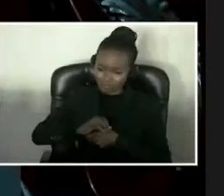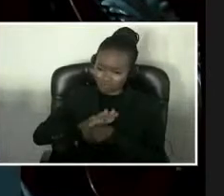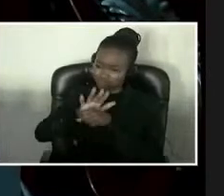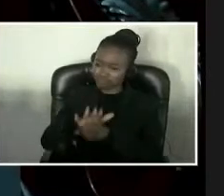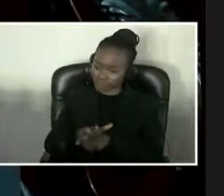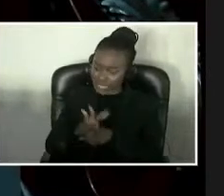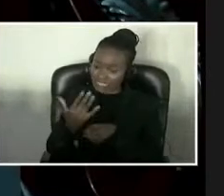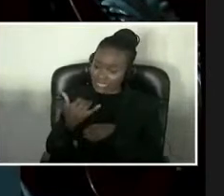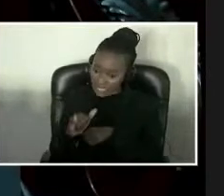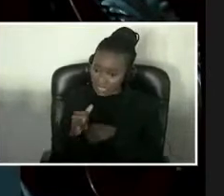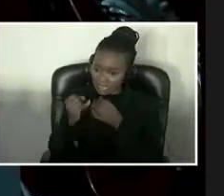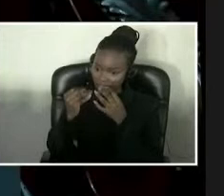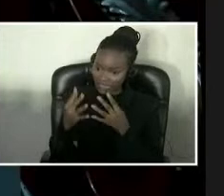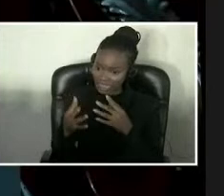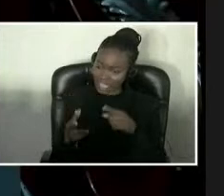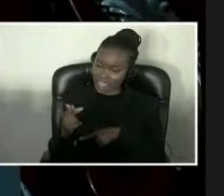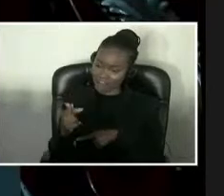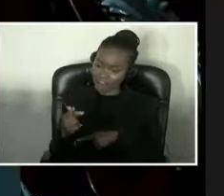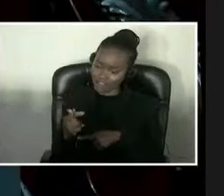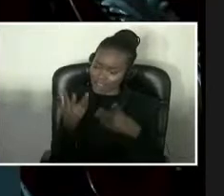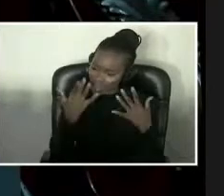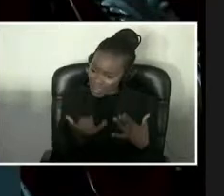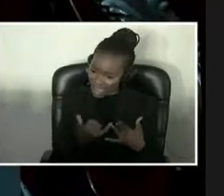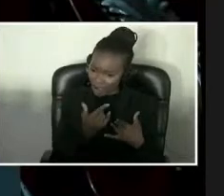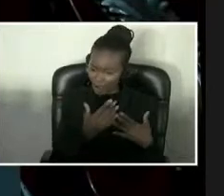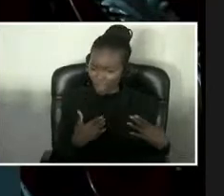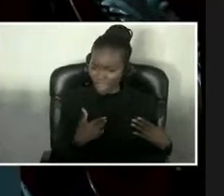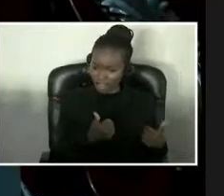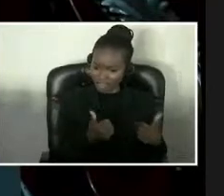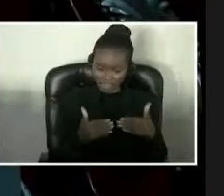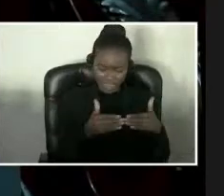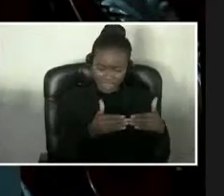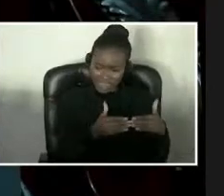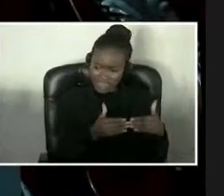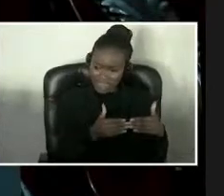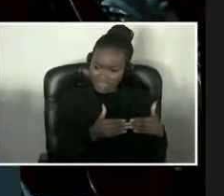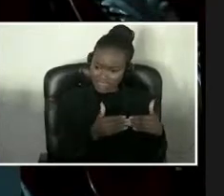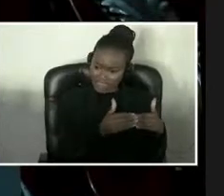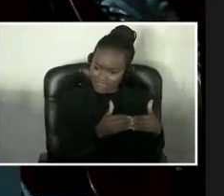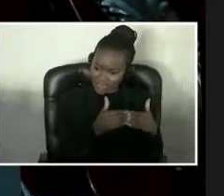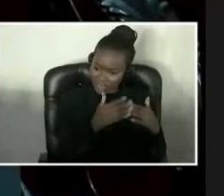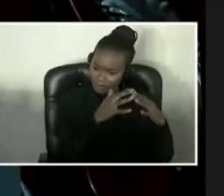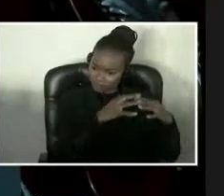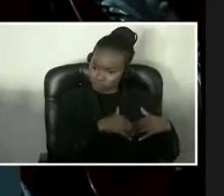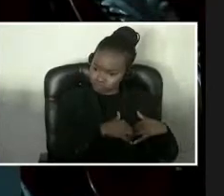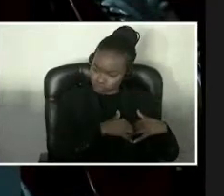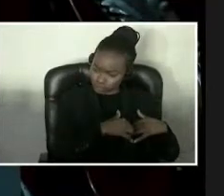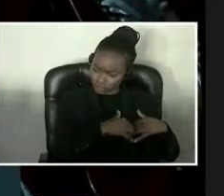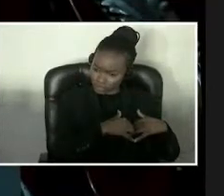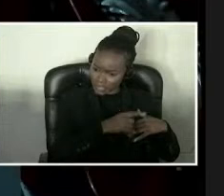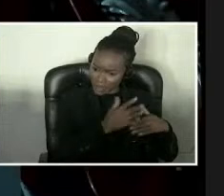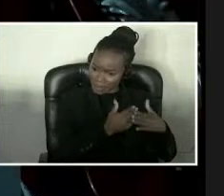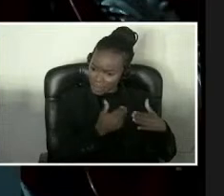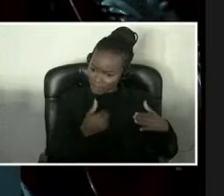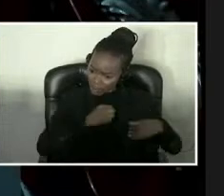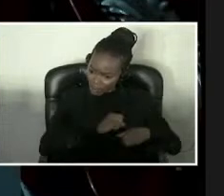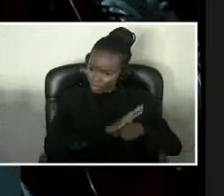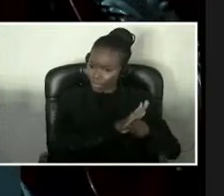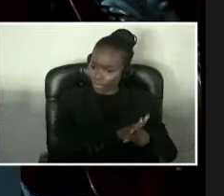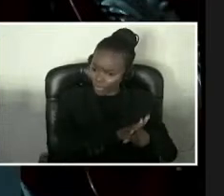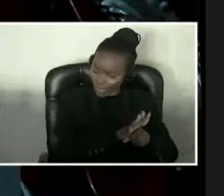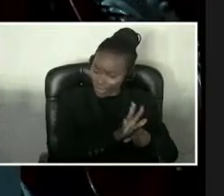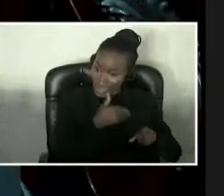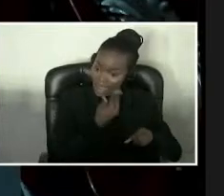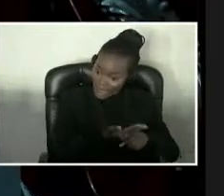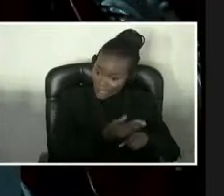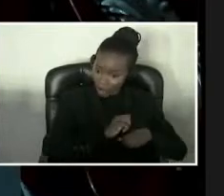we going to rebuild health care that had collapsed before cover 19 and during the floods at disaster if they